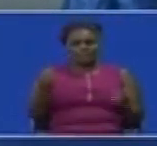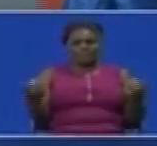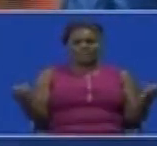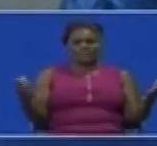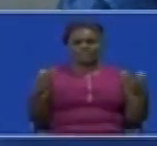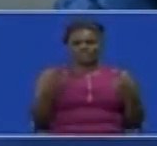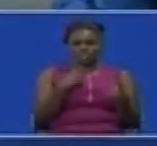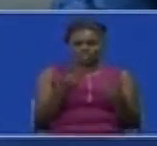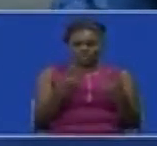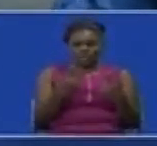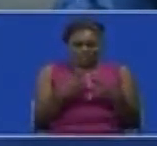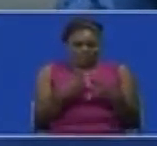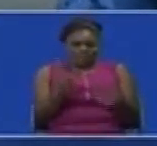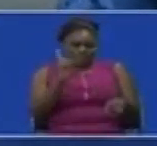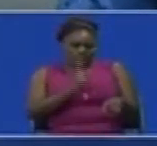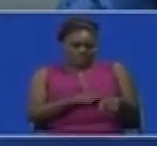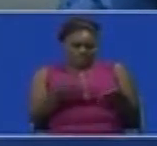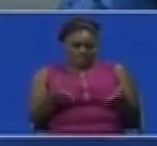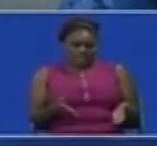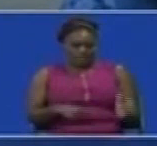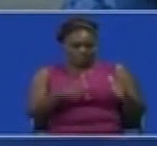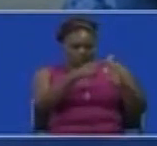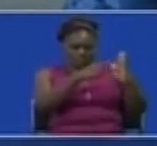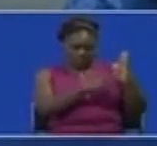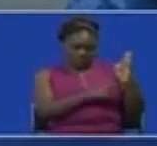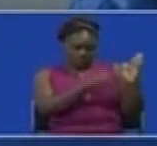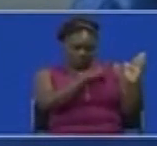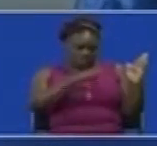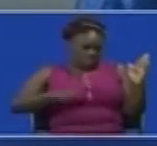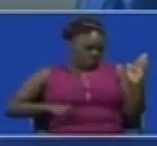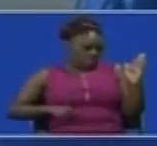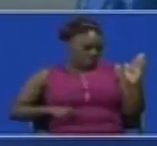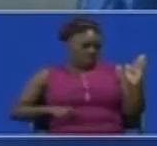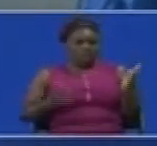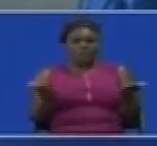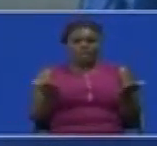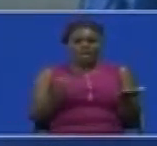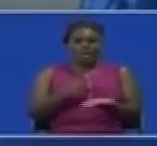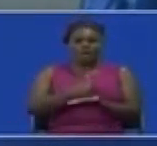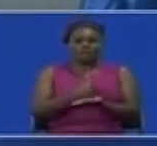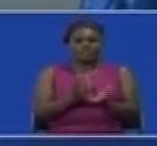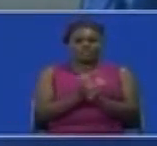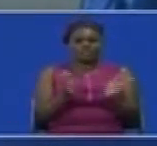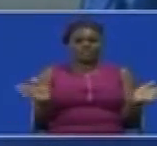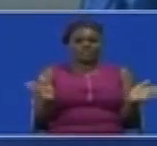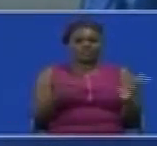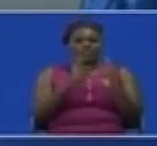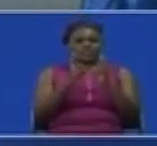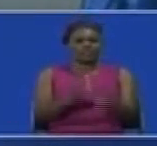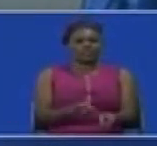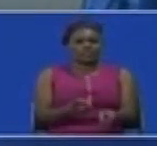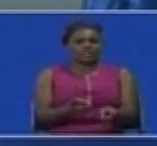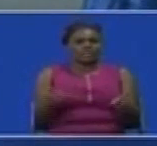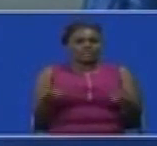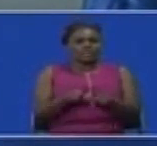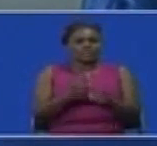it. Well, at this juncture, some of these issues that the senator is raising are actually contained in the Auditor General's report of 2015. And, of course,